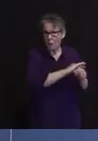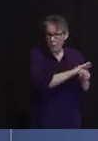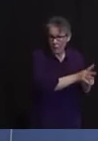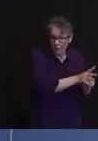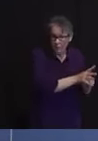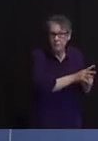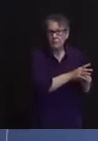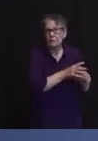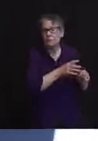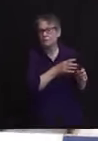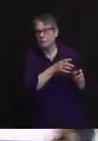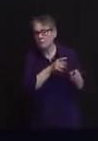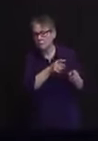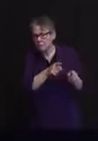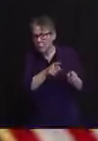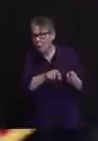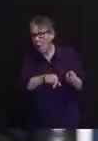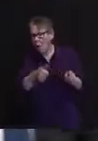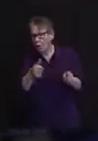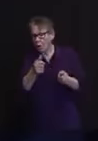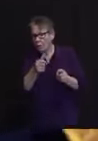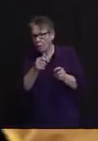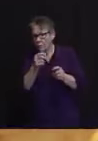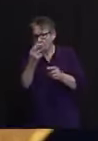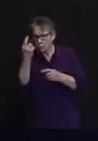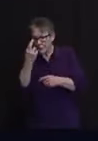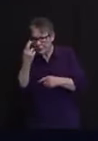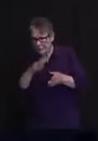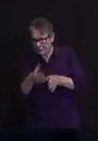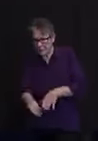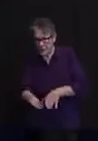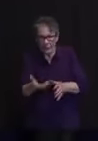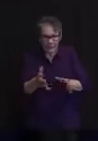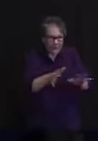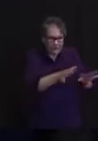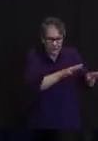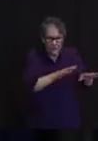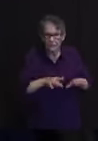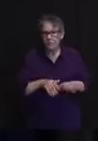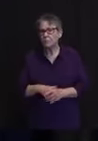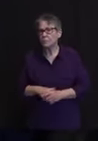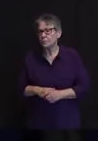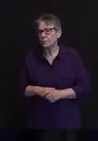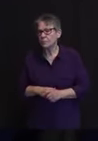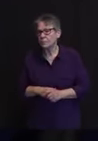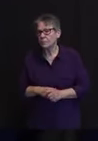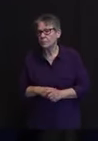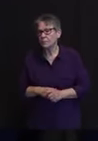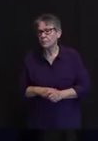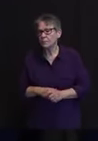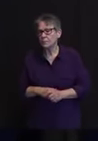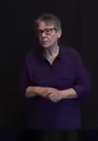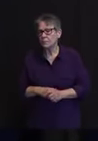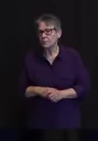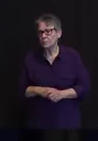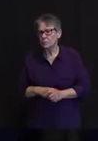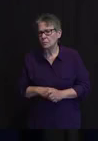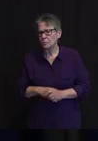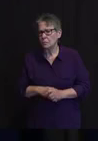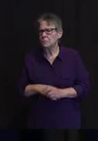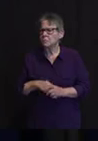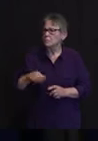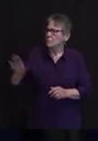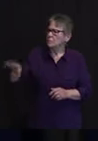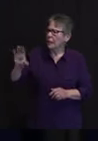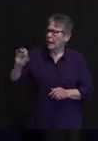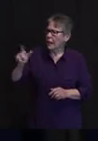was just going to make a point that, and the commissioner, I'm sure, will agree, the reason why hospitals, especially in North Jersey, John, are going on divert is not